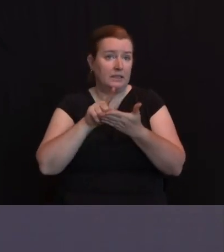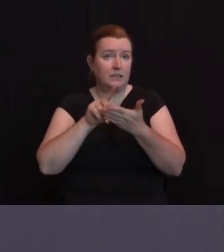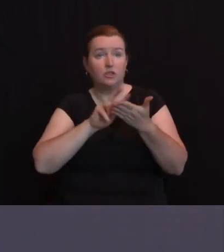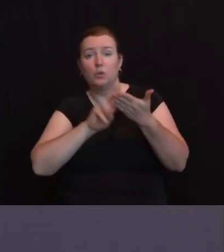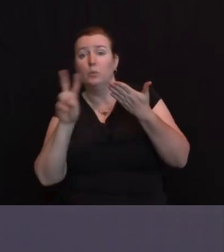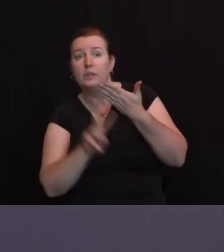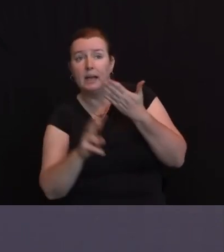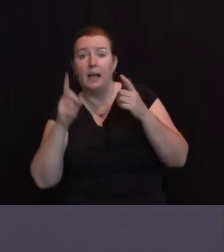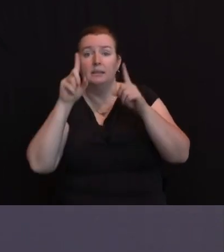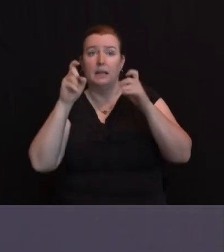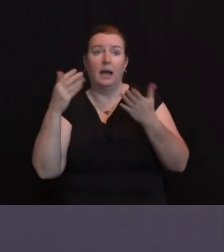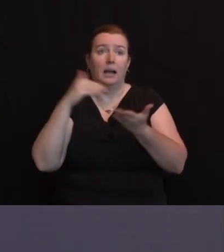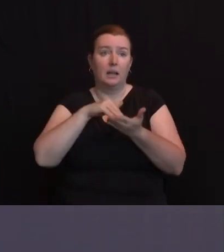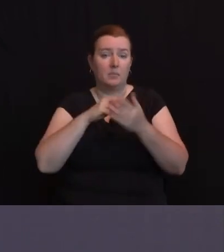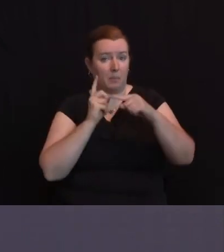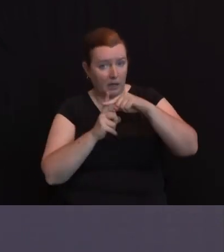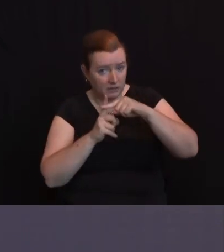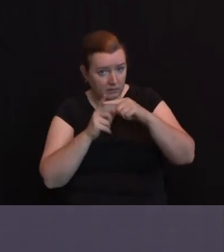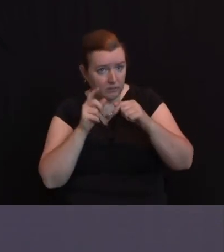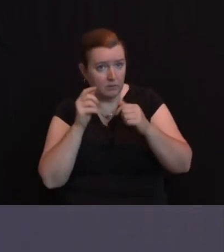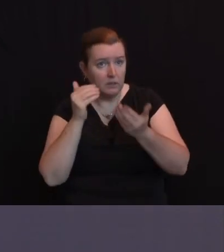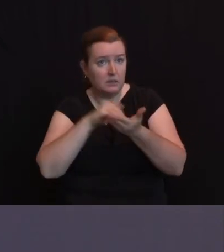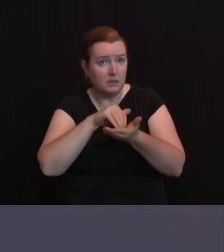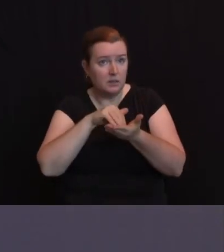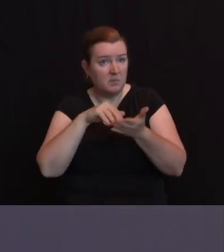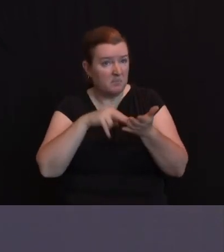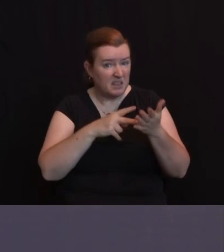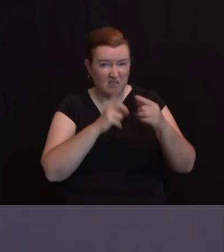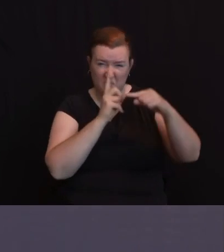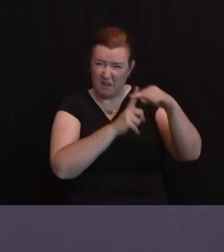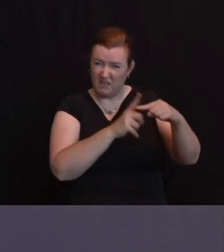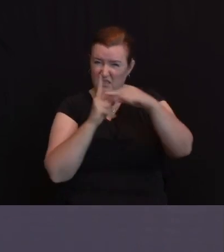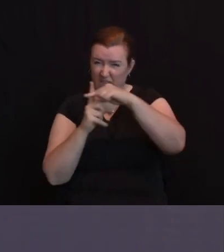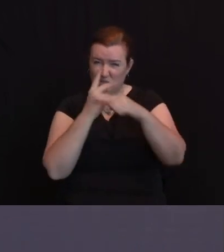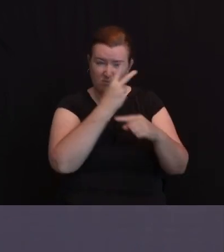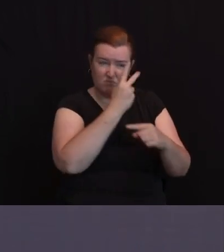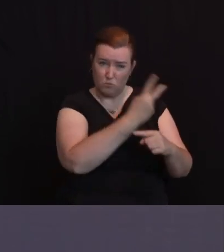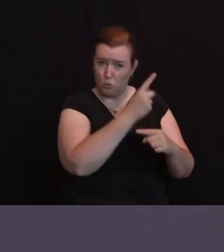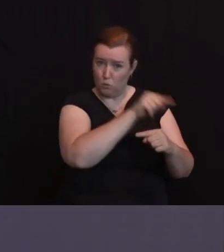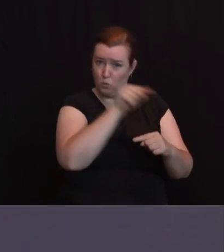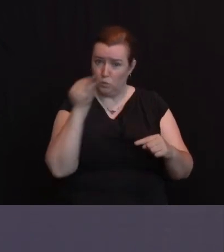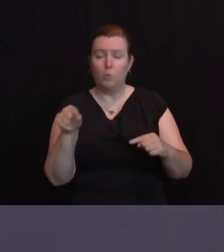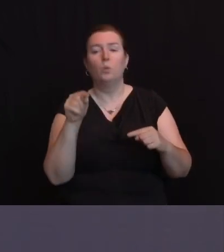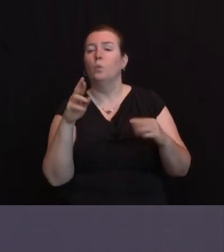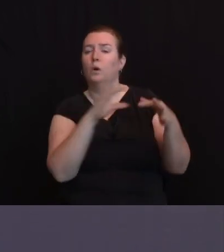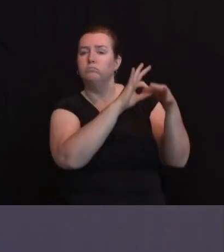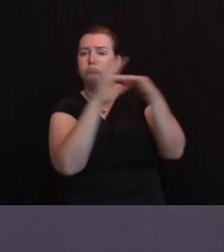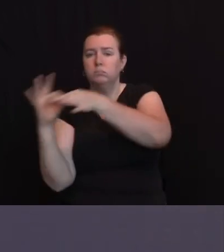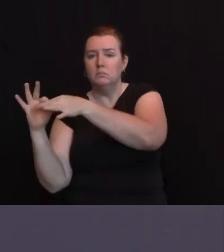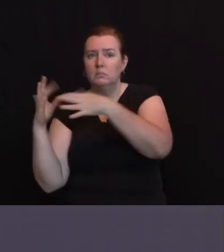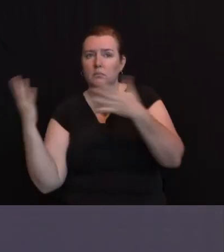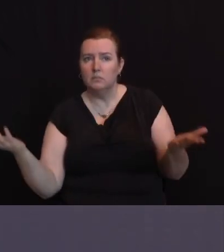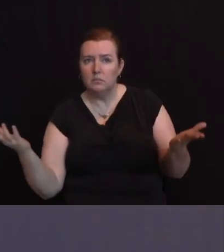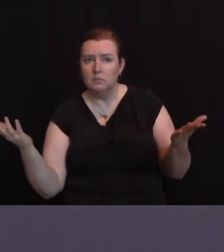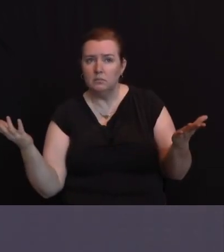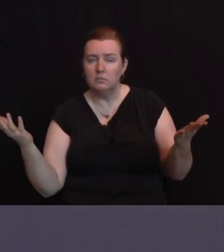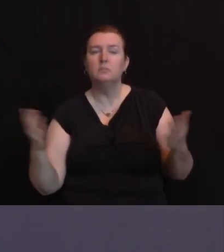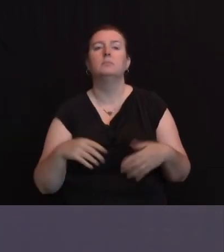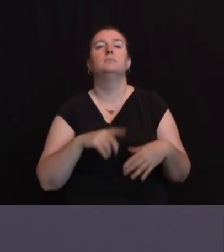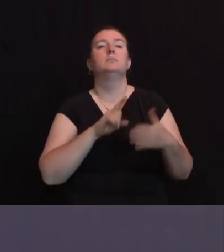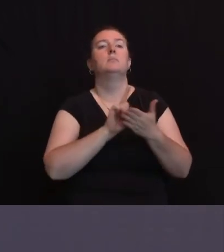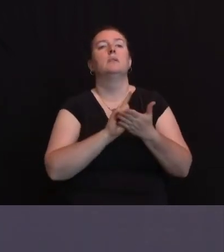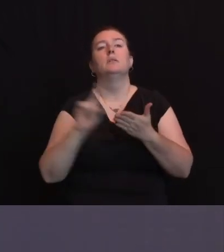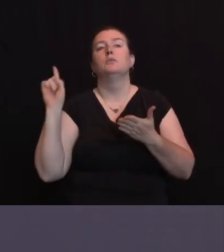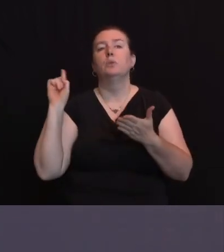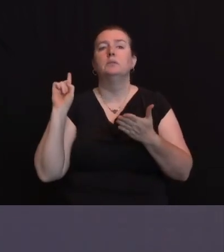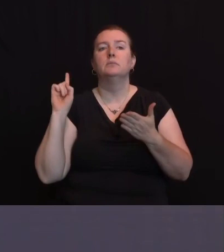retested, is that counted as 2 positives or not? And finally, you said last week that due to contact tracing, you have more information and